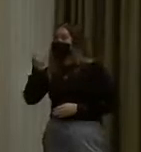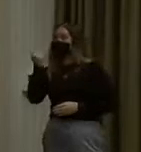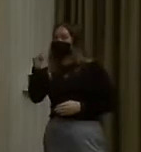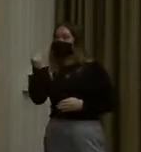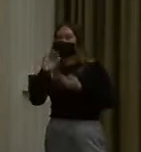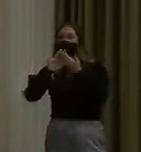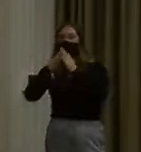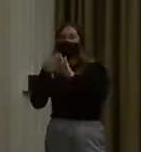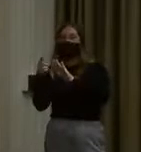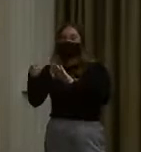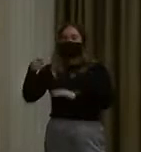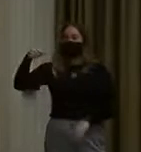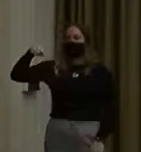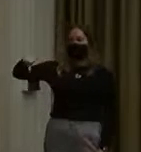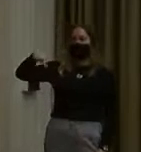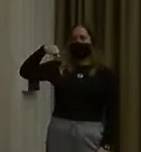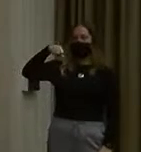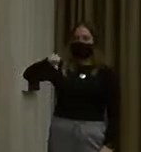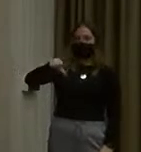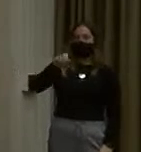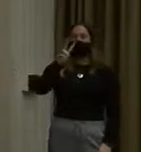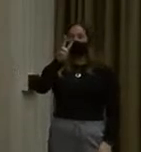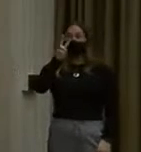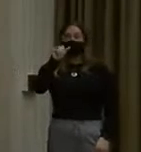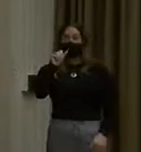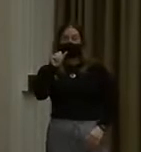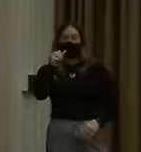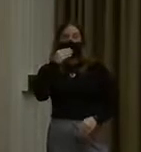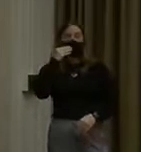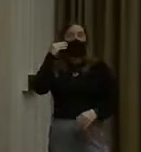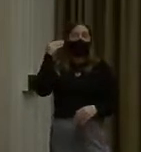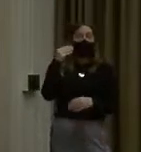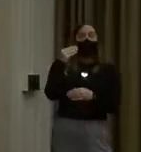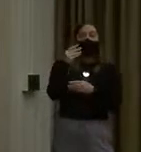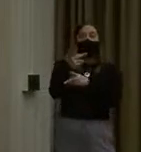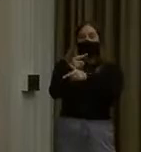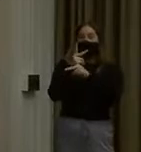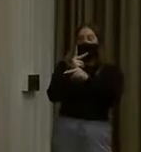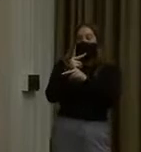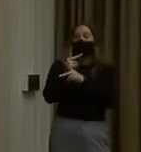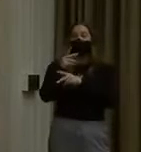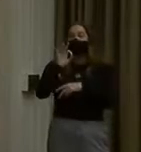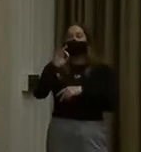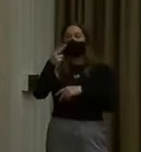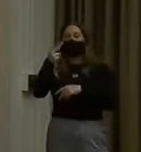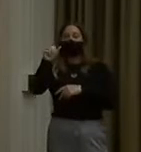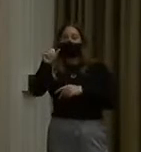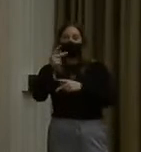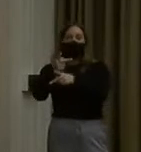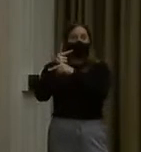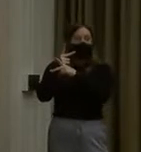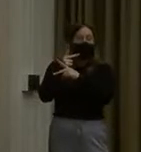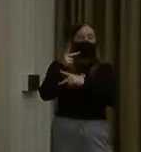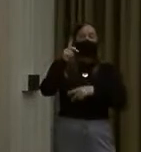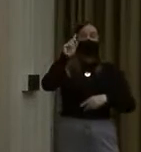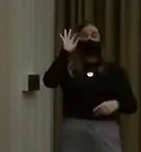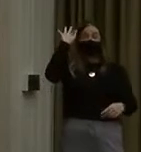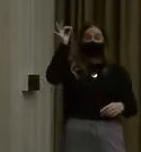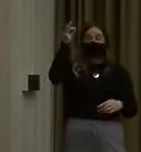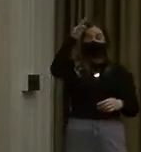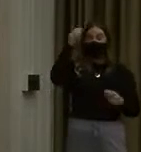were oftentimes denied VA home mortgage loans and FHA loans. So what did the federal government do? It